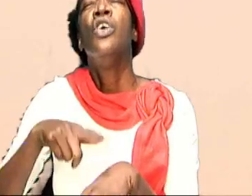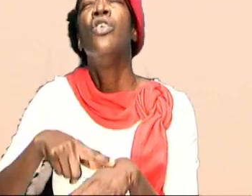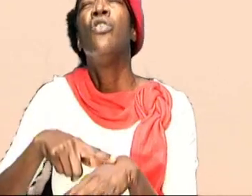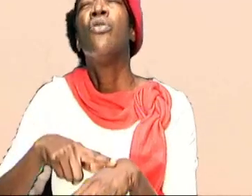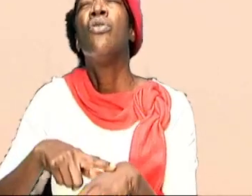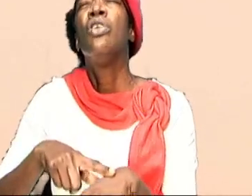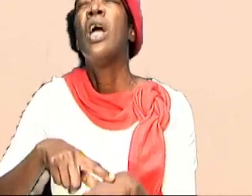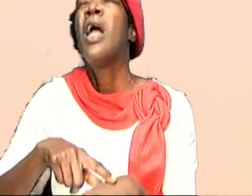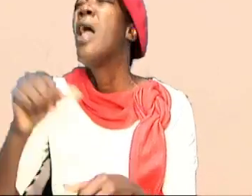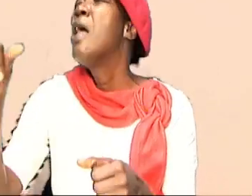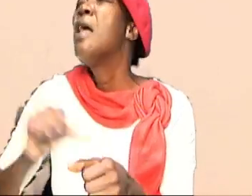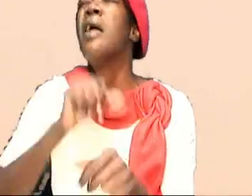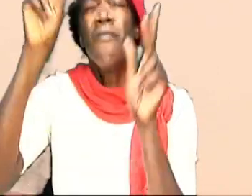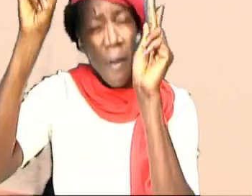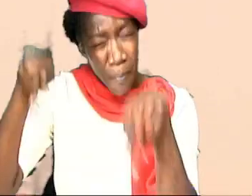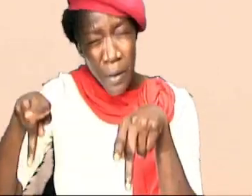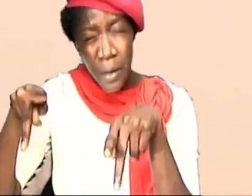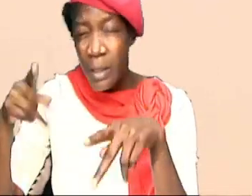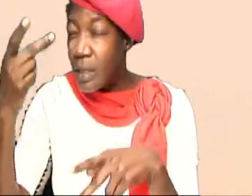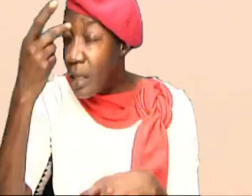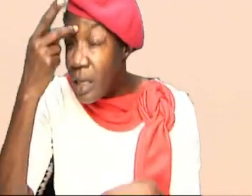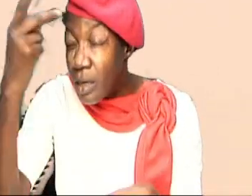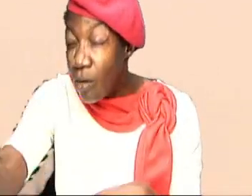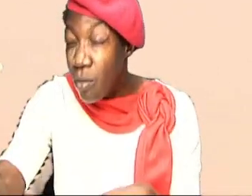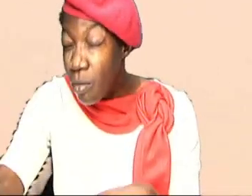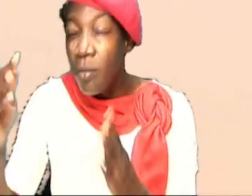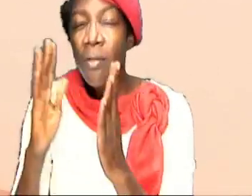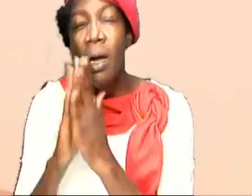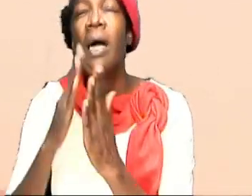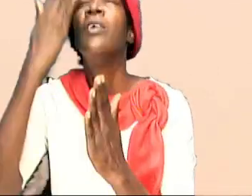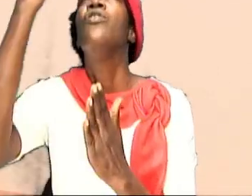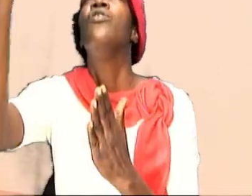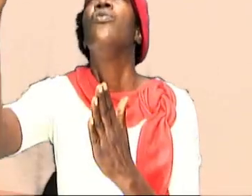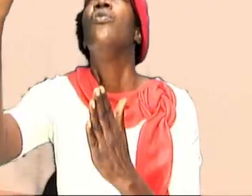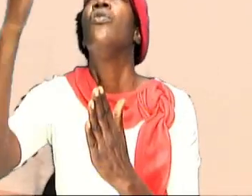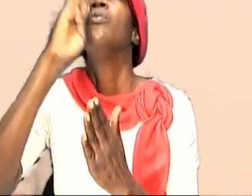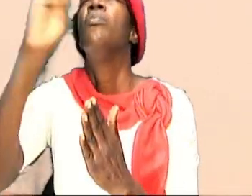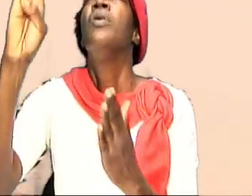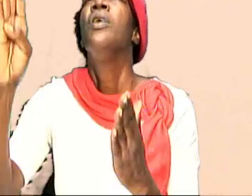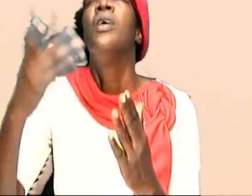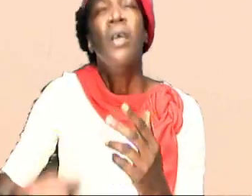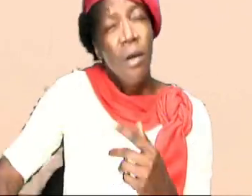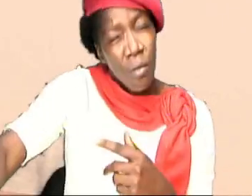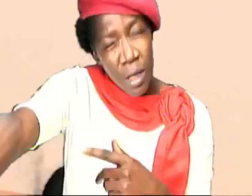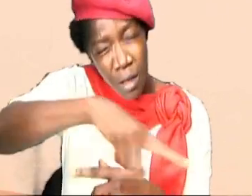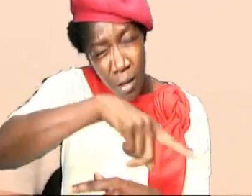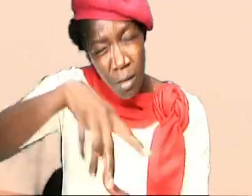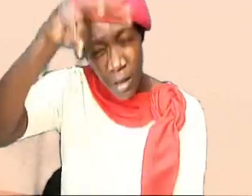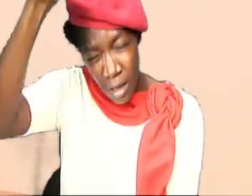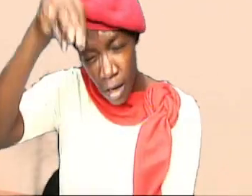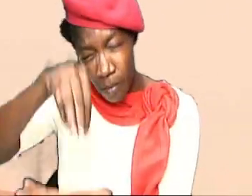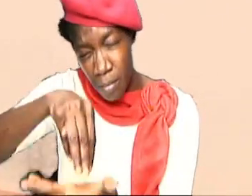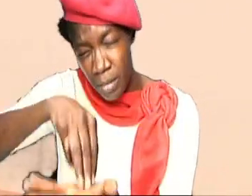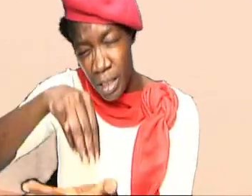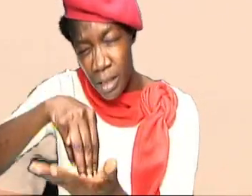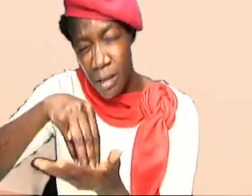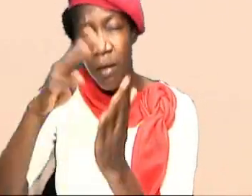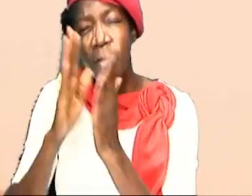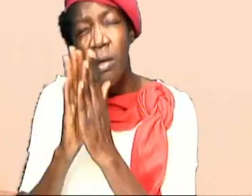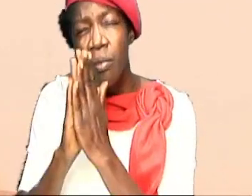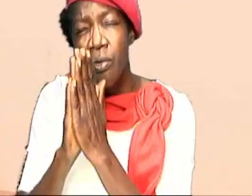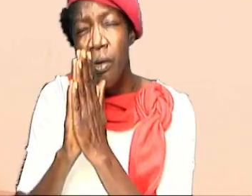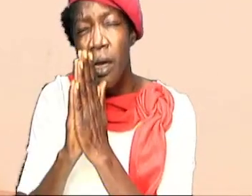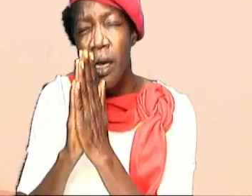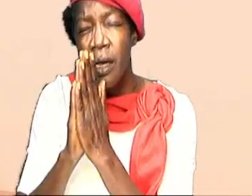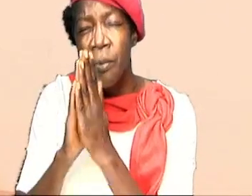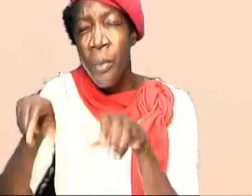and every person that tunes in. We ask you to just be with us and be in our midst. And we pray, God, that as we